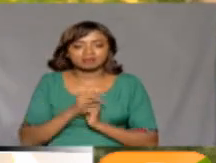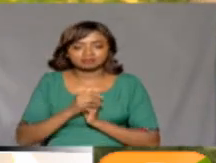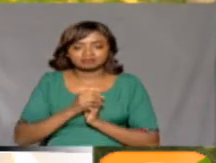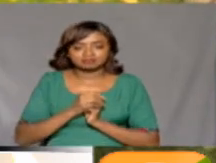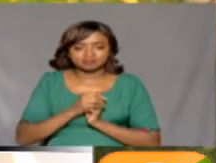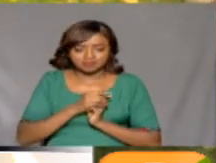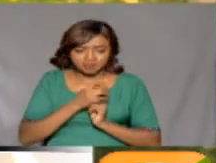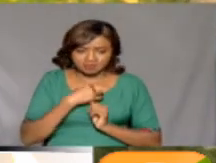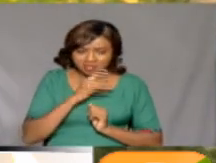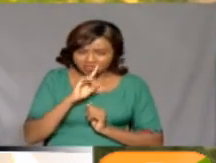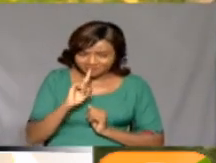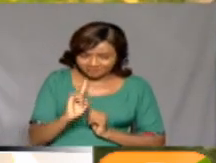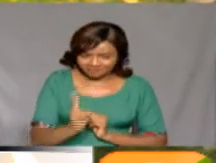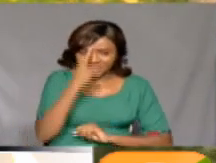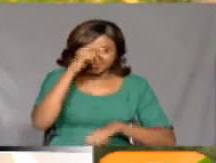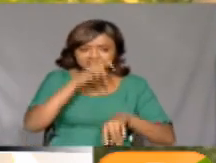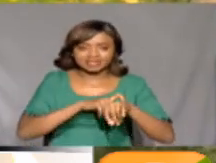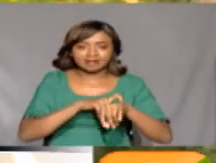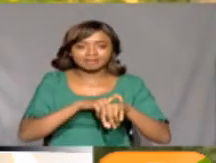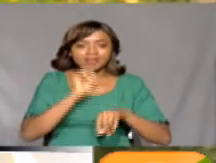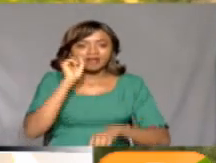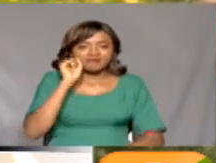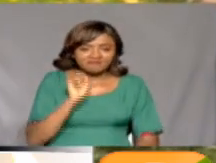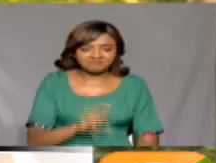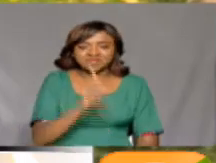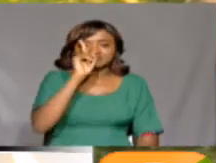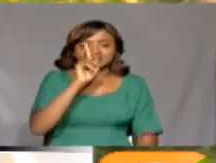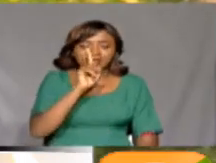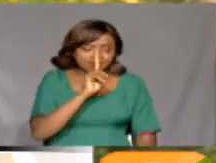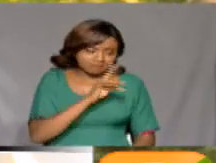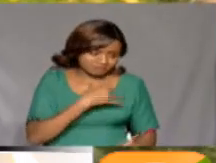with Moi when it comes to what you've just said.